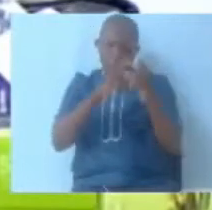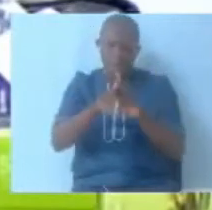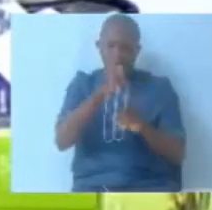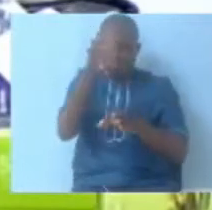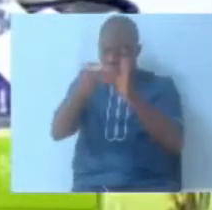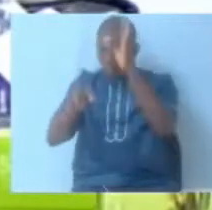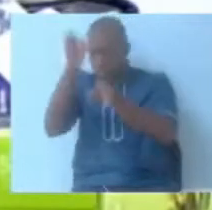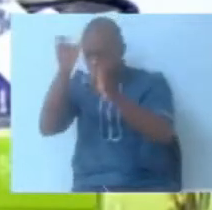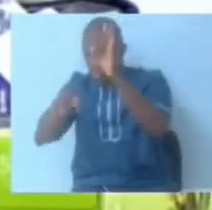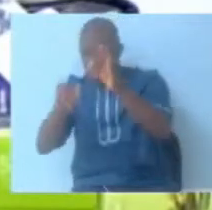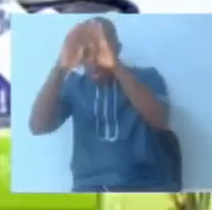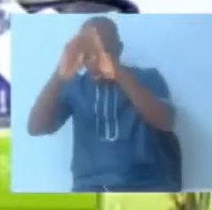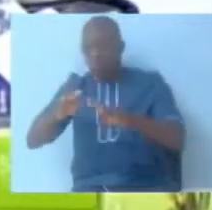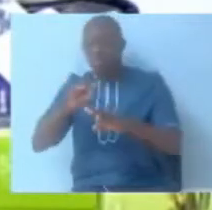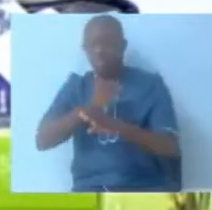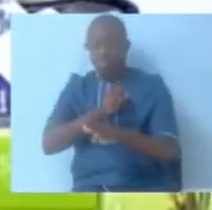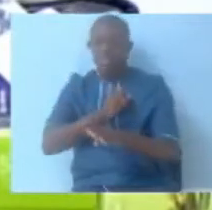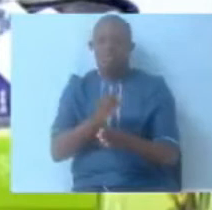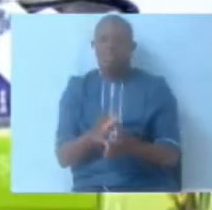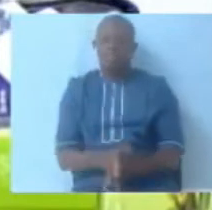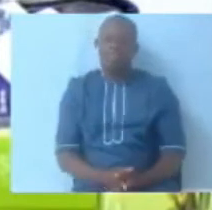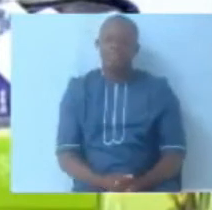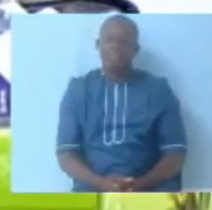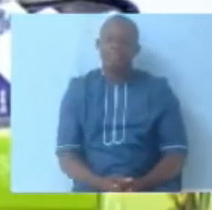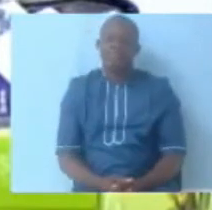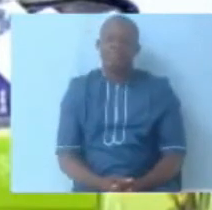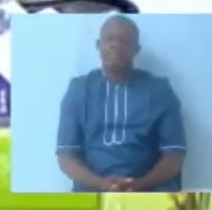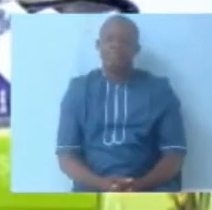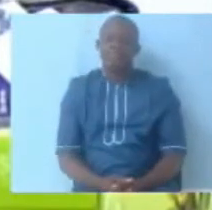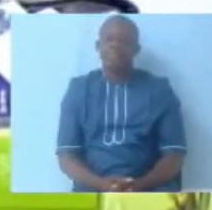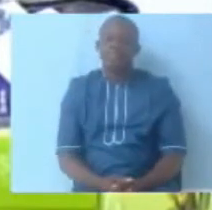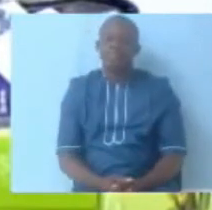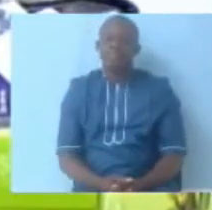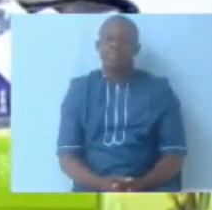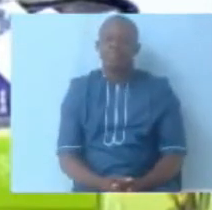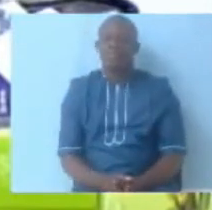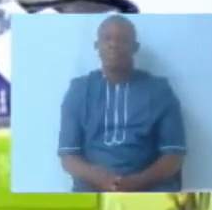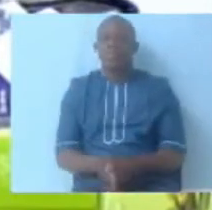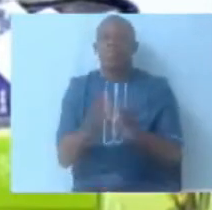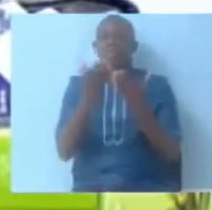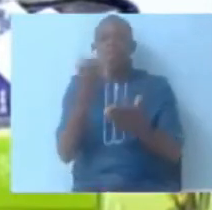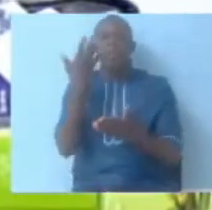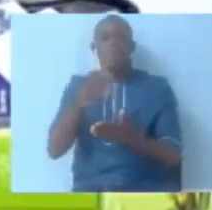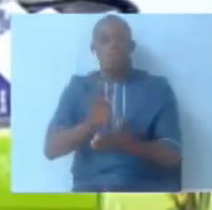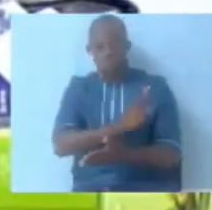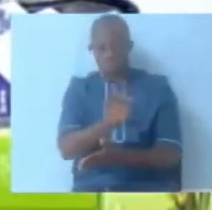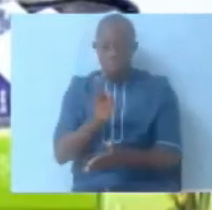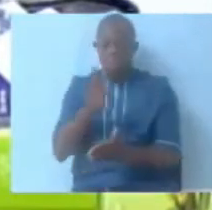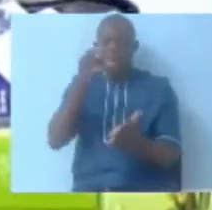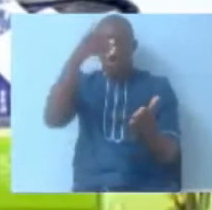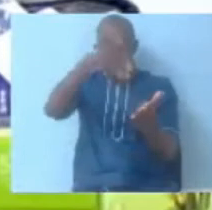be nyan natata atele la Karola. So when we converged to hear the matter, the state did not produce a